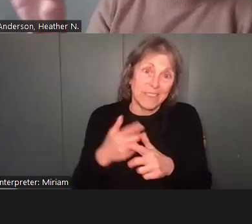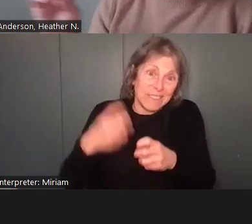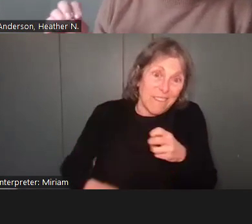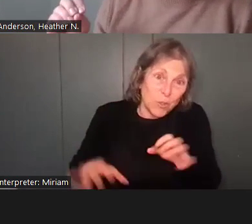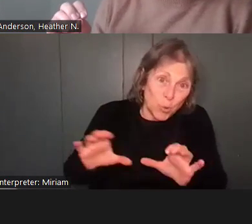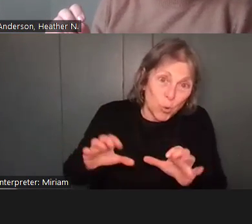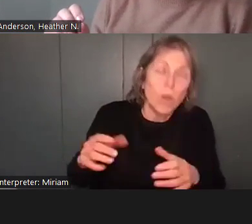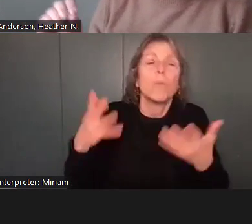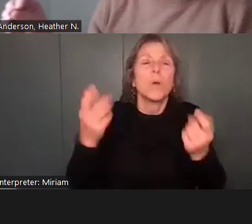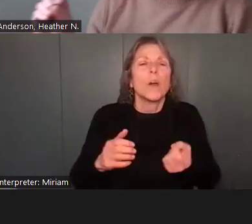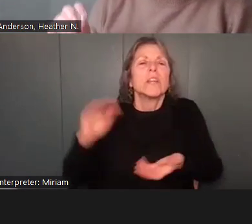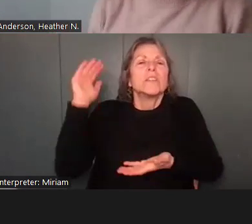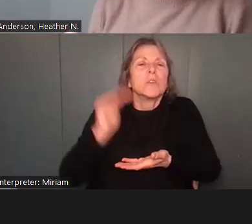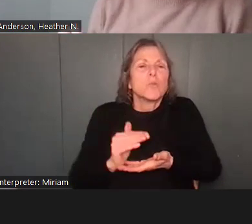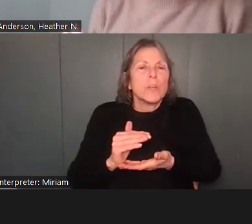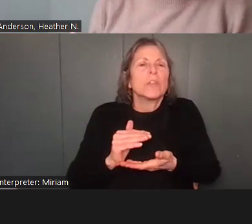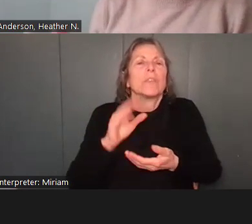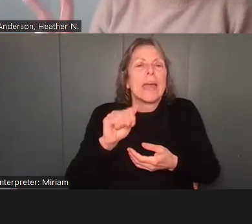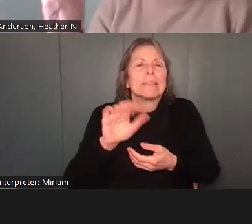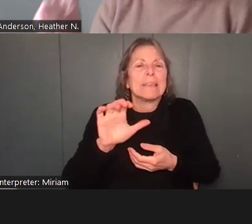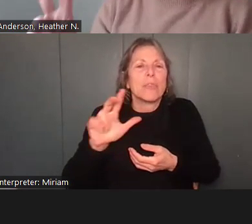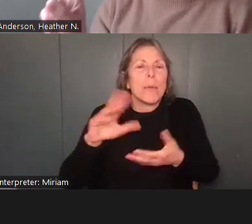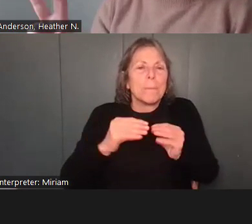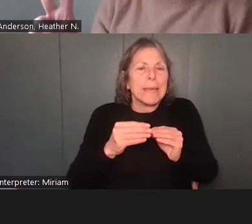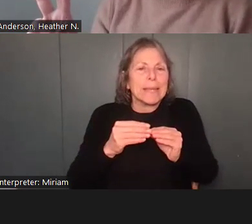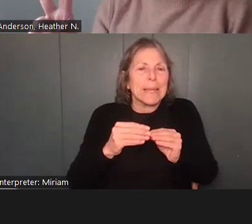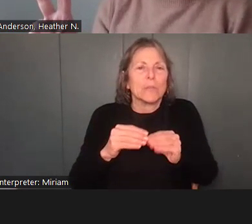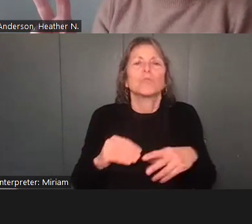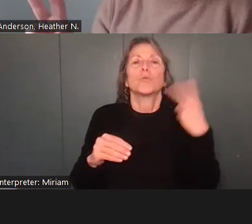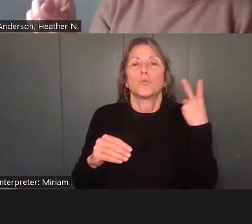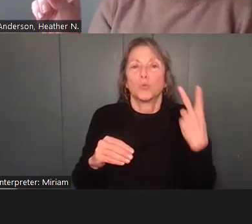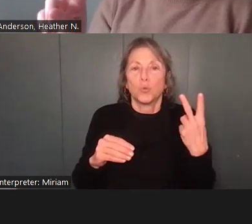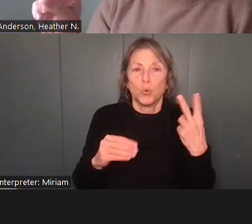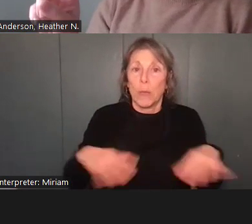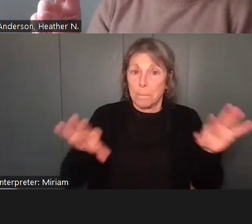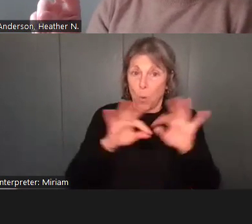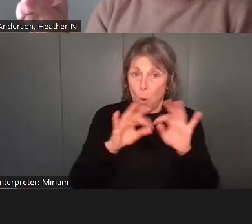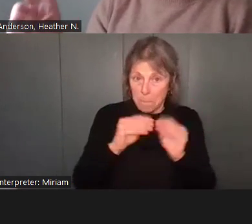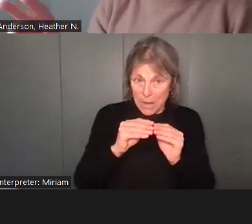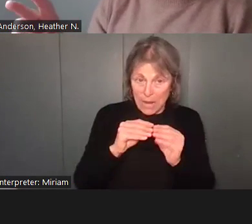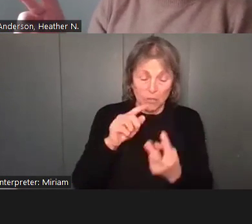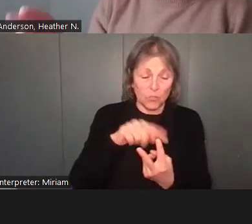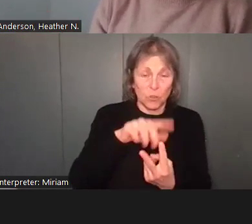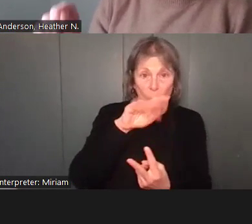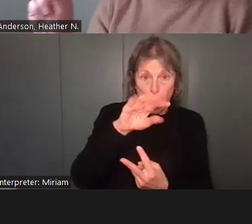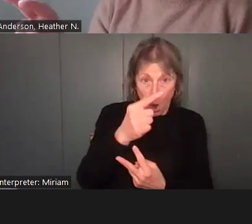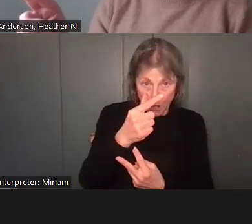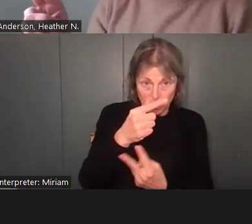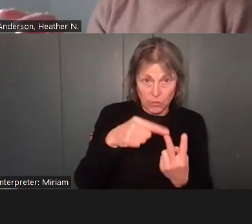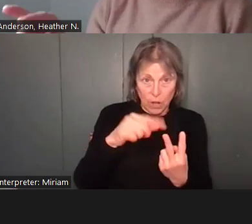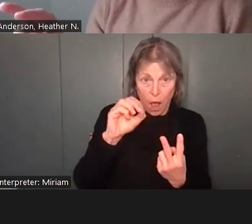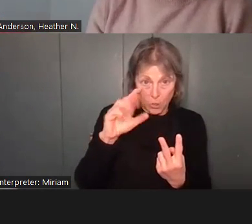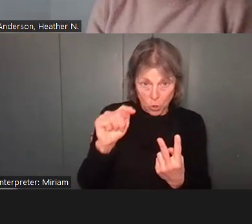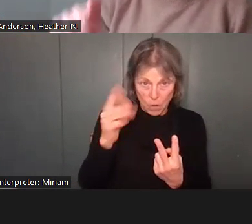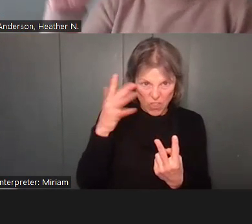thinking of decreasing the number of AC3 meetings to just the 2 critical meetings, which would be around August and October, where we're